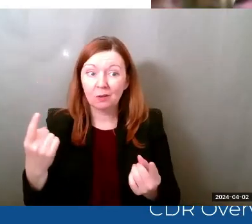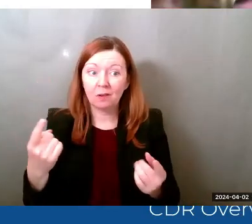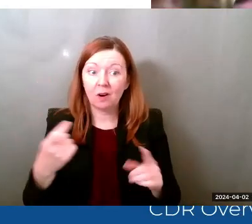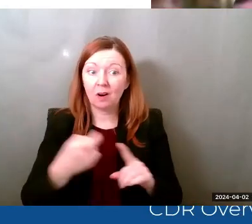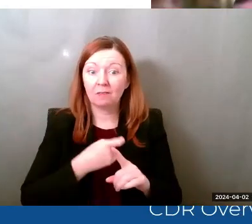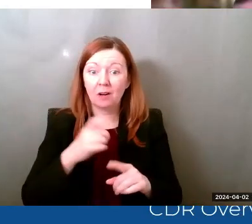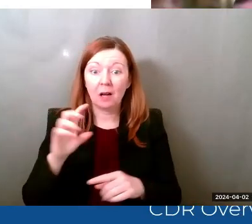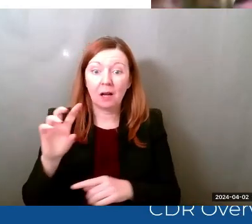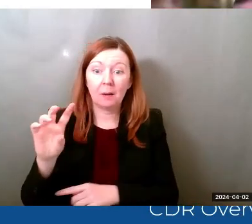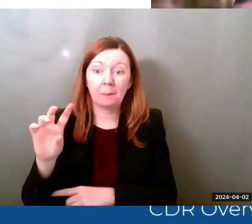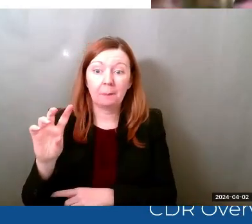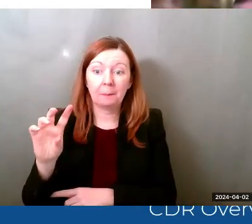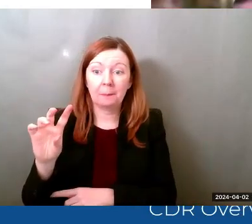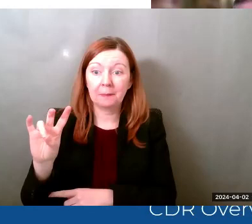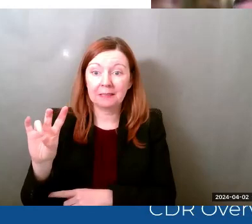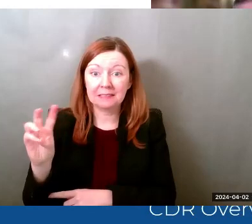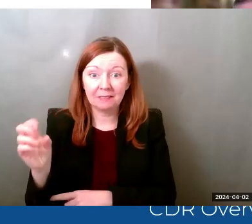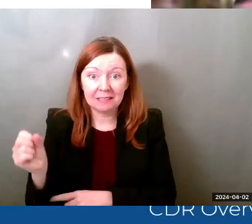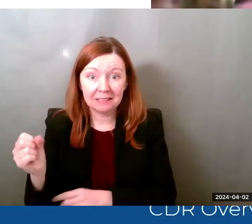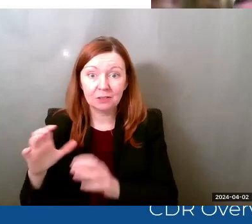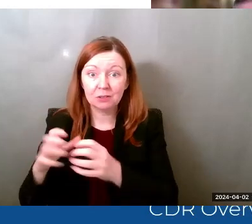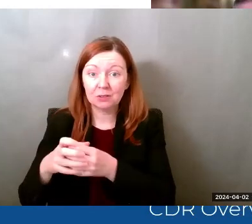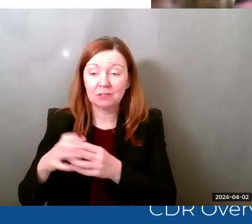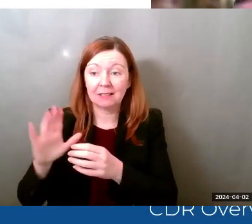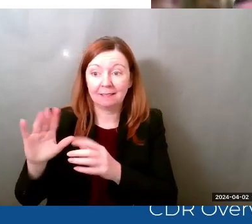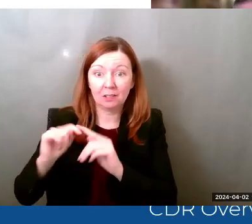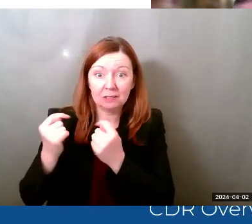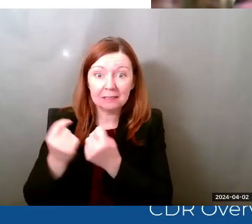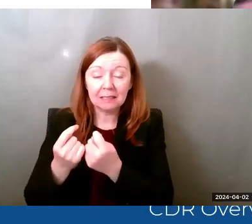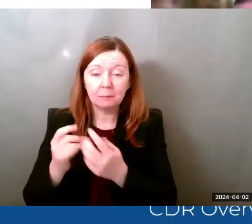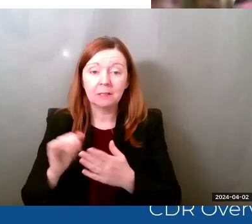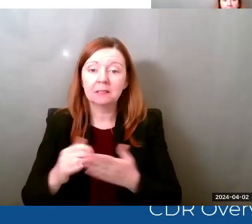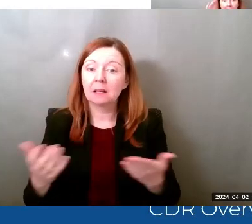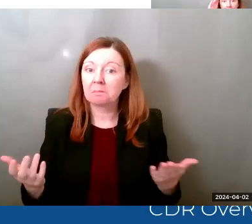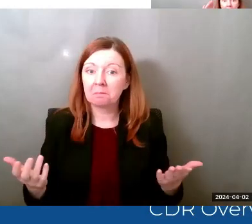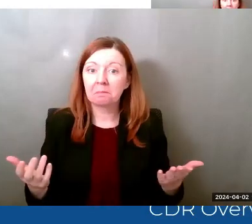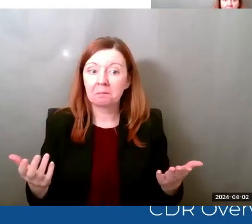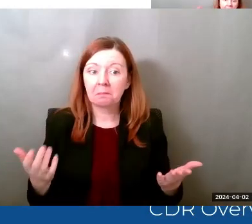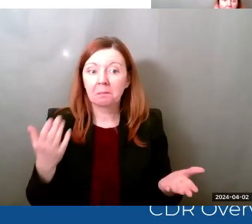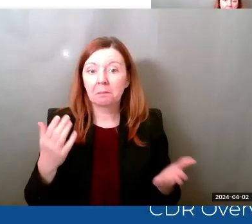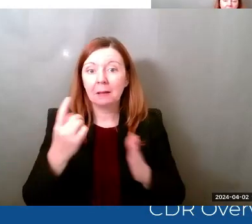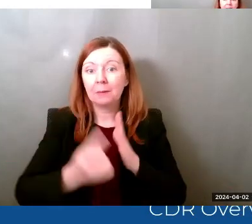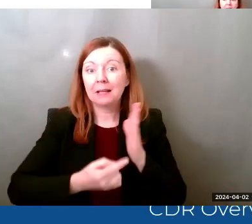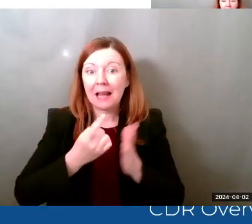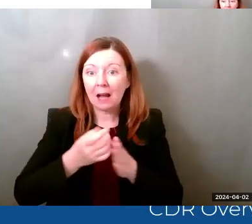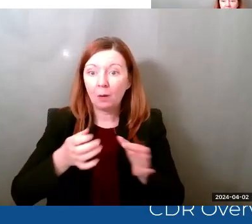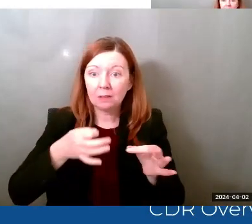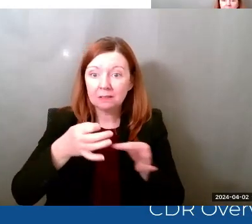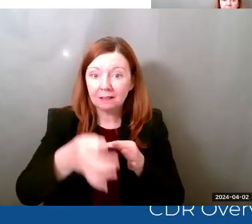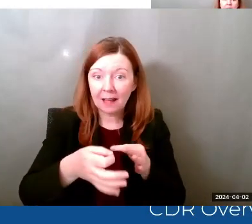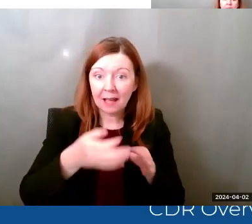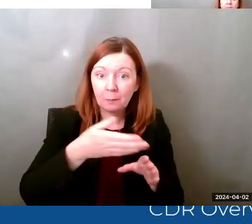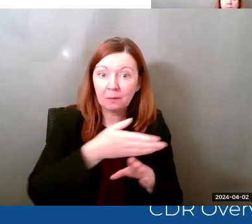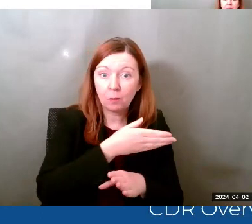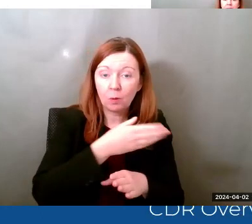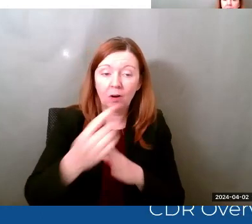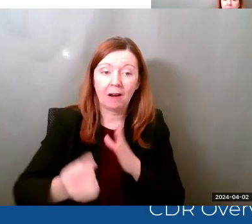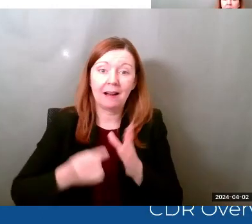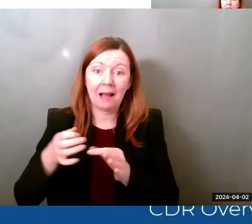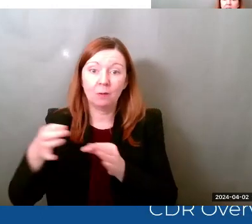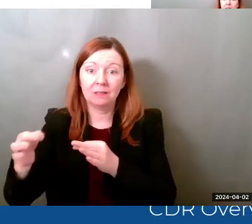the Sixers and their people who are working with them is that there may be an hour delay before and an hour delay